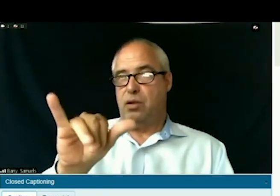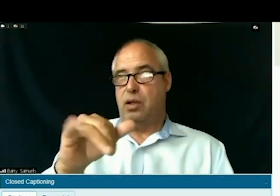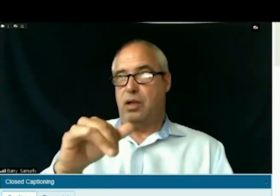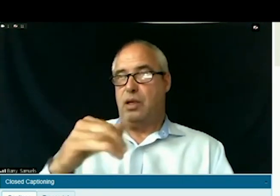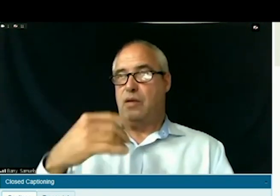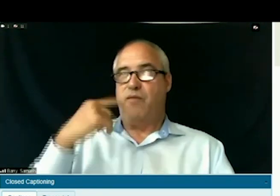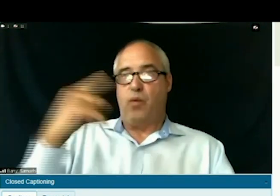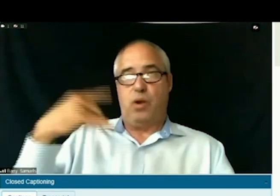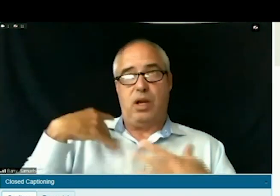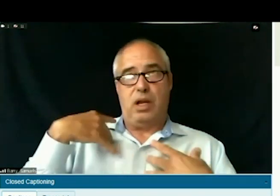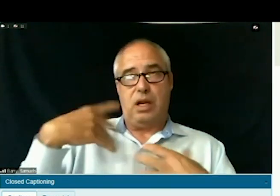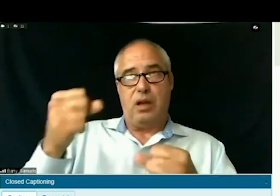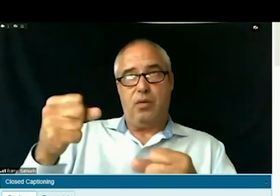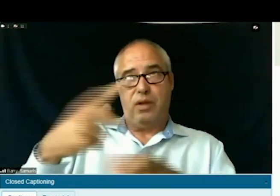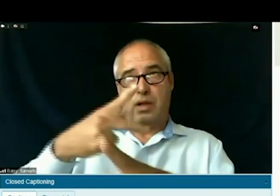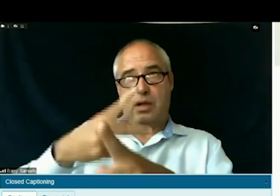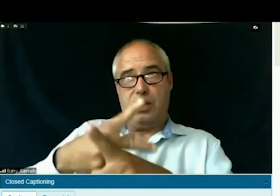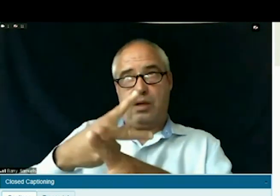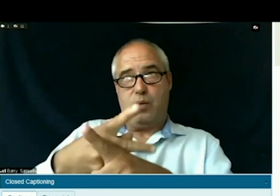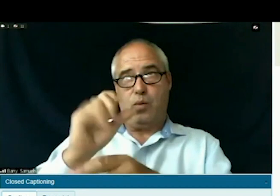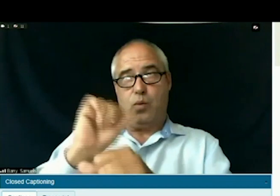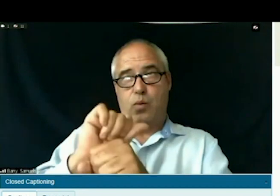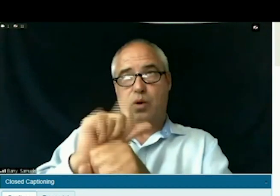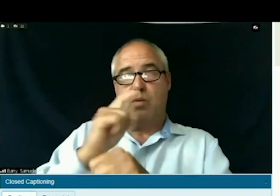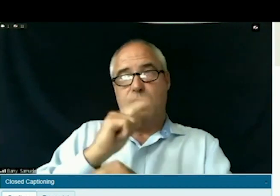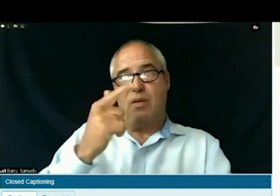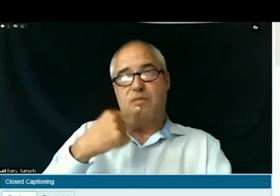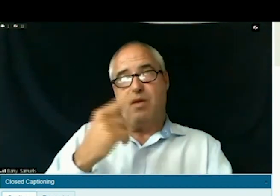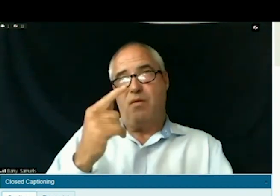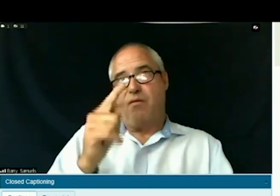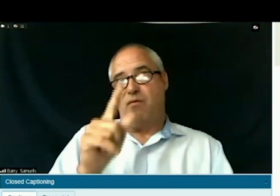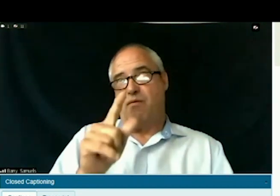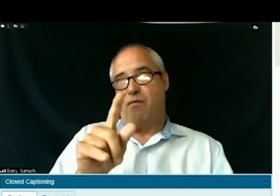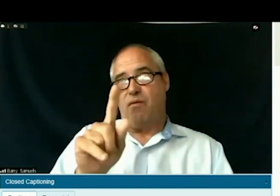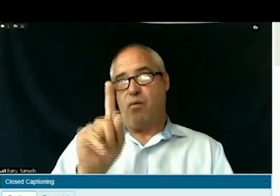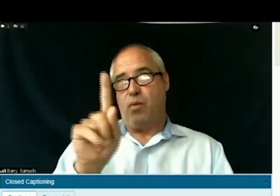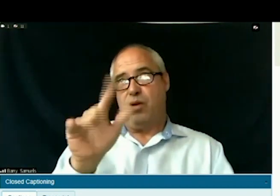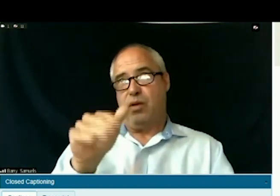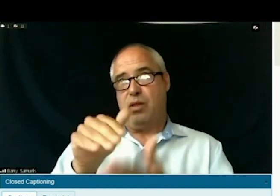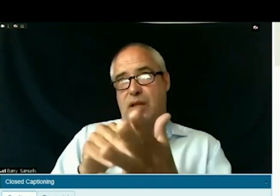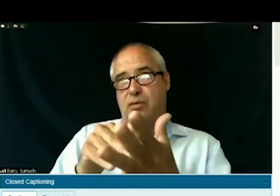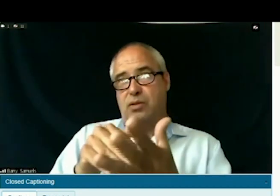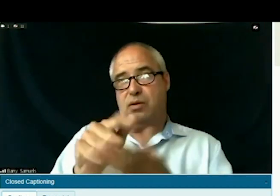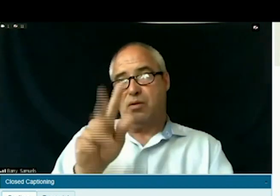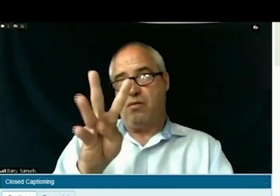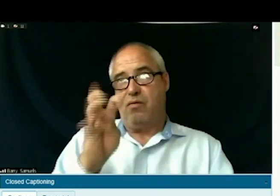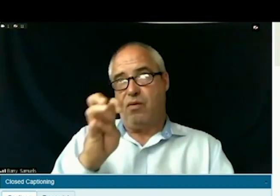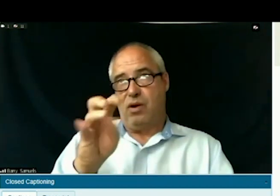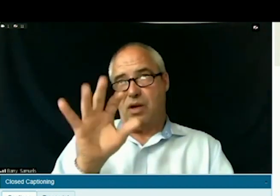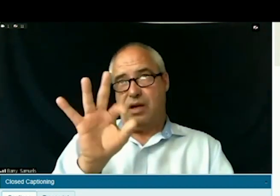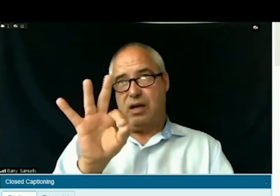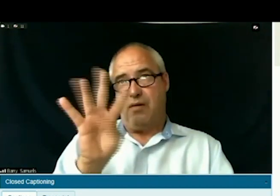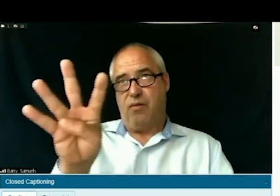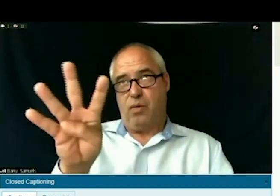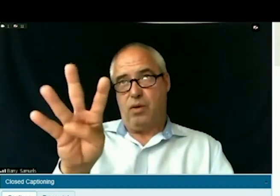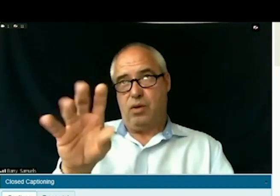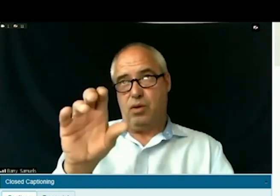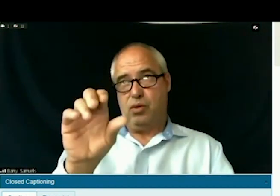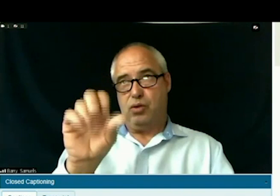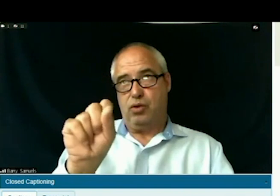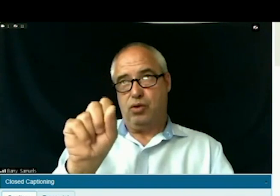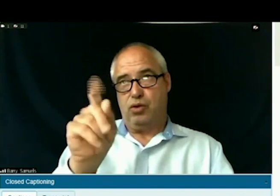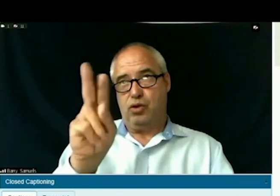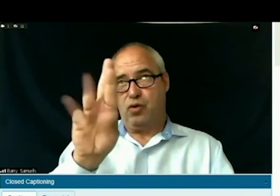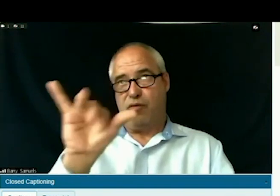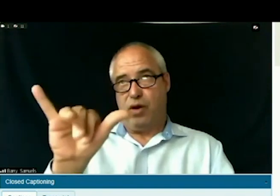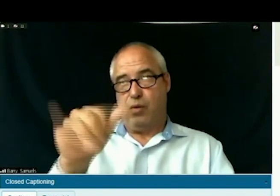developmental disabilities with mental health needs. And there were about 1,455 surveys, as you indicate, as you see there. So this was during March